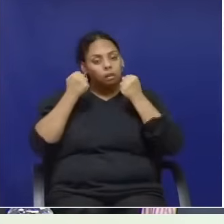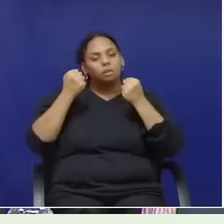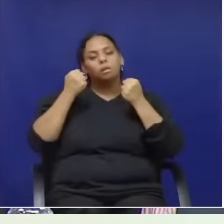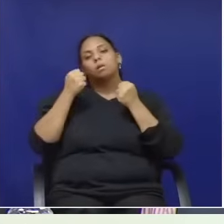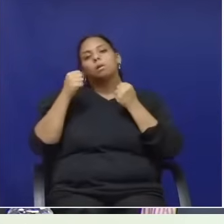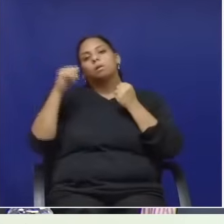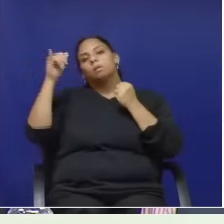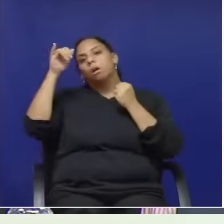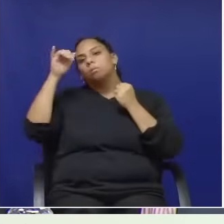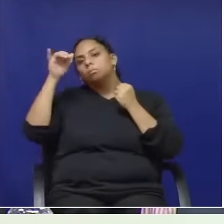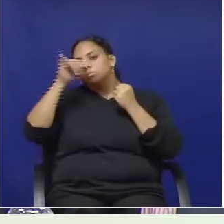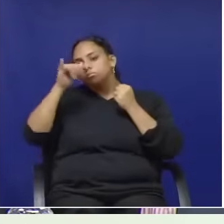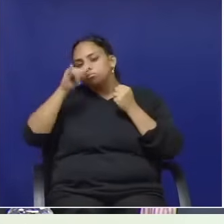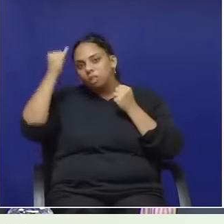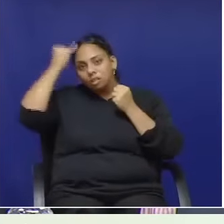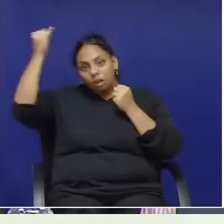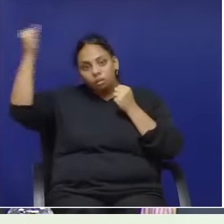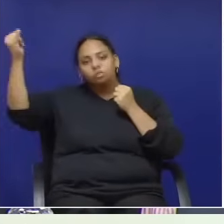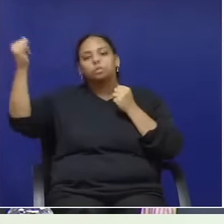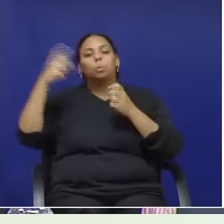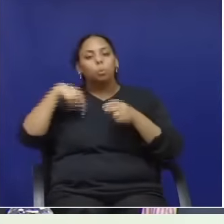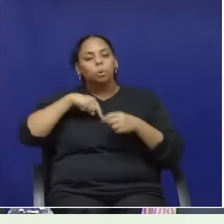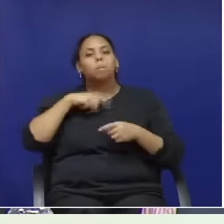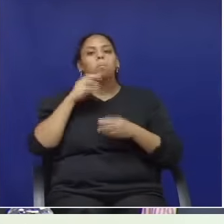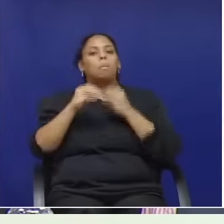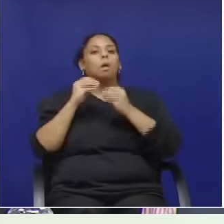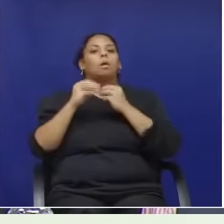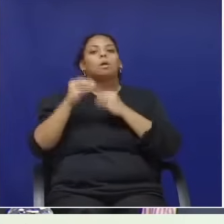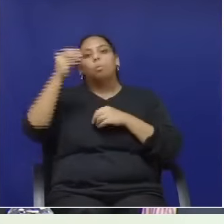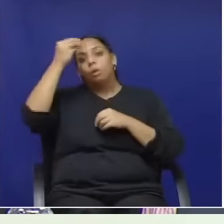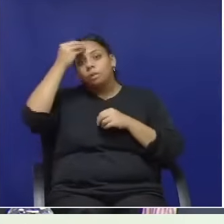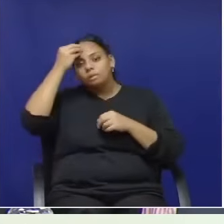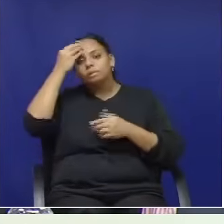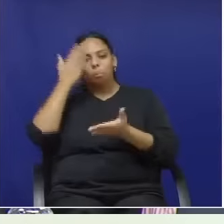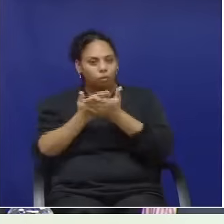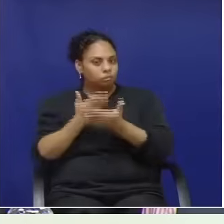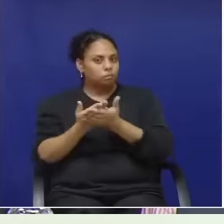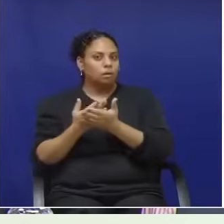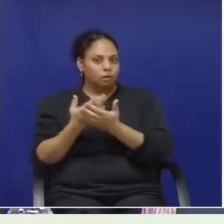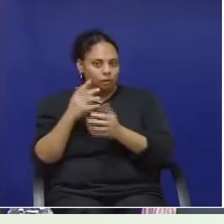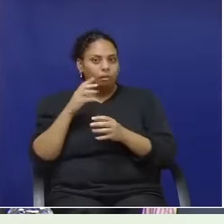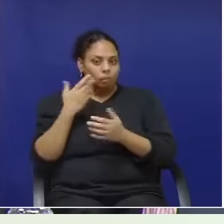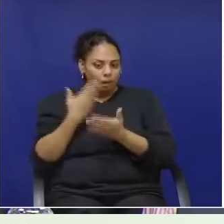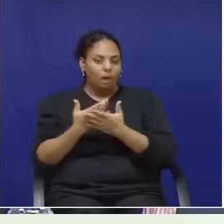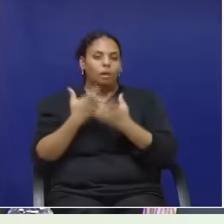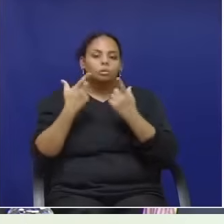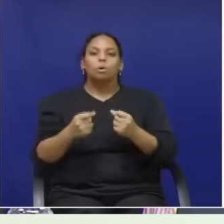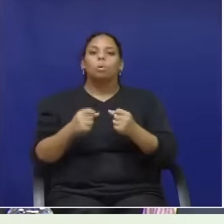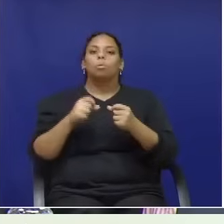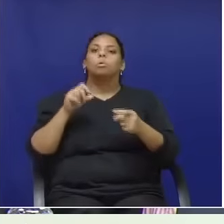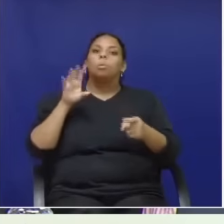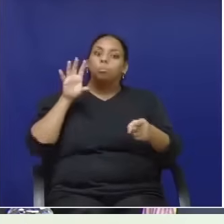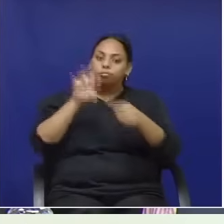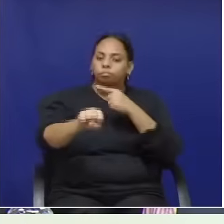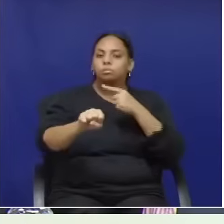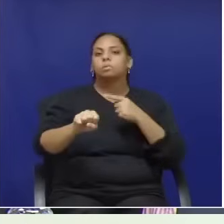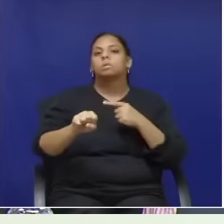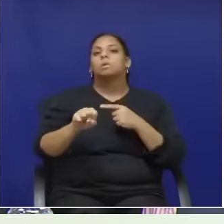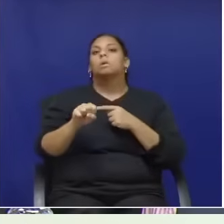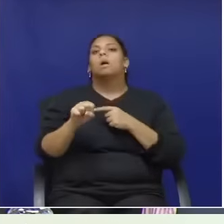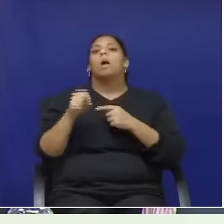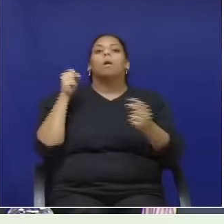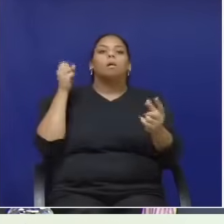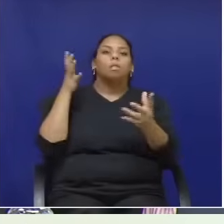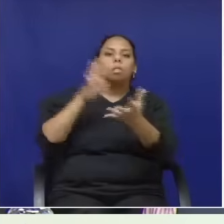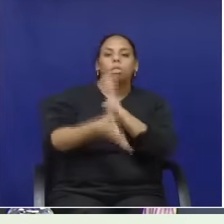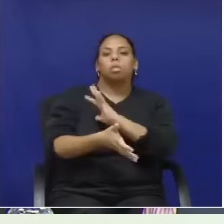capability will make policing possible, and incidents of this nature will be able to detect them and disrupt